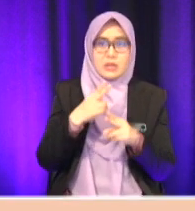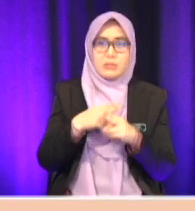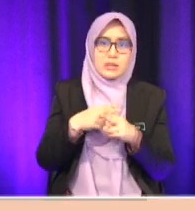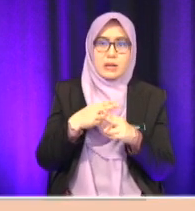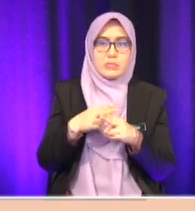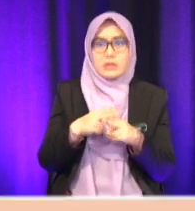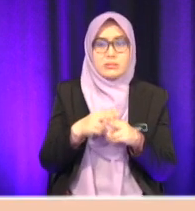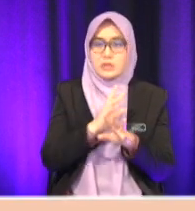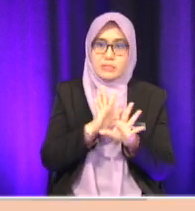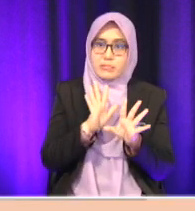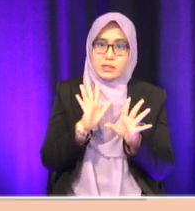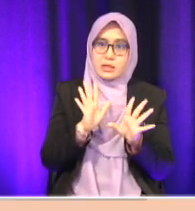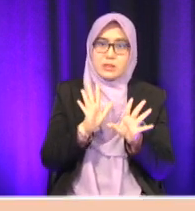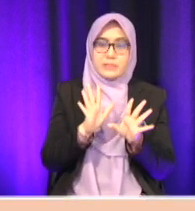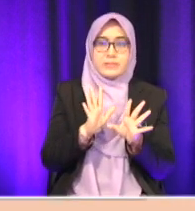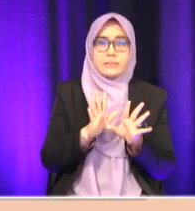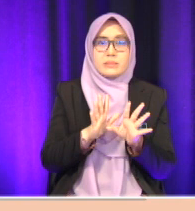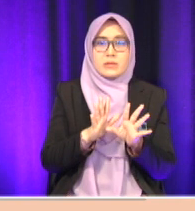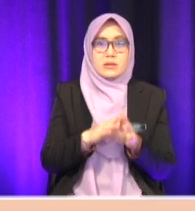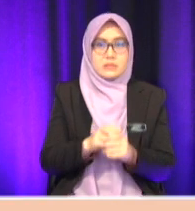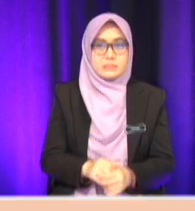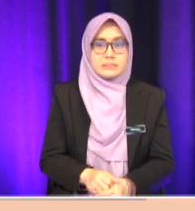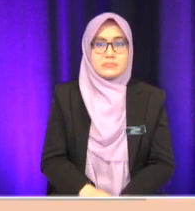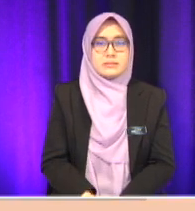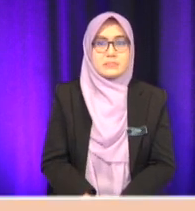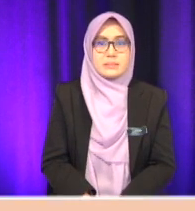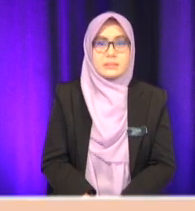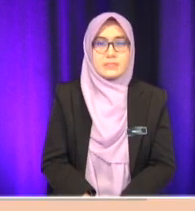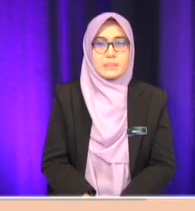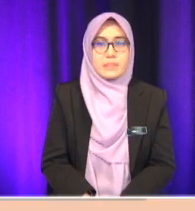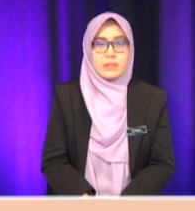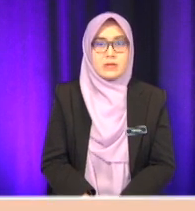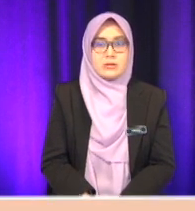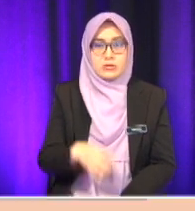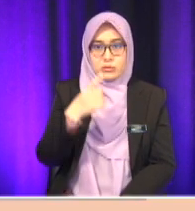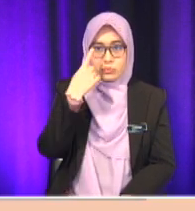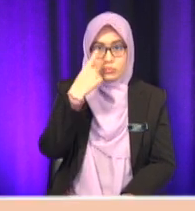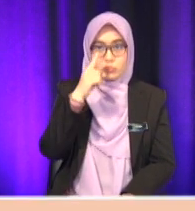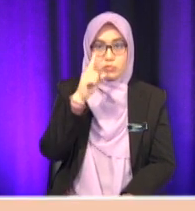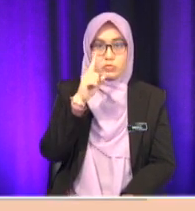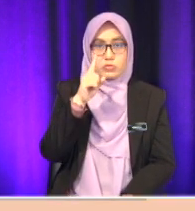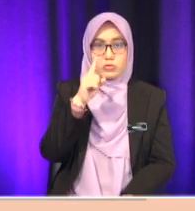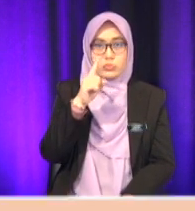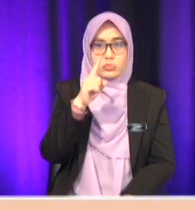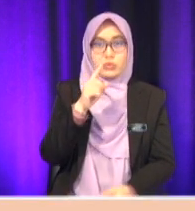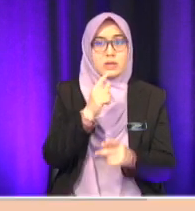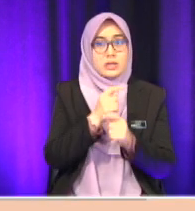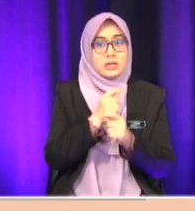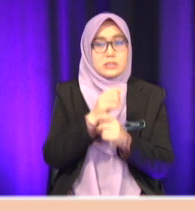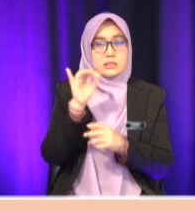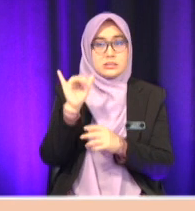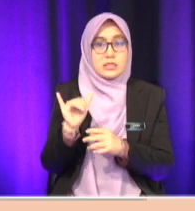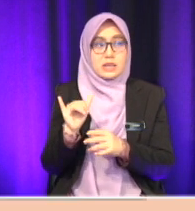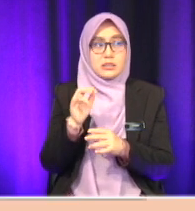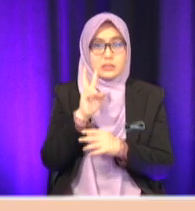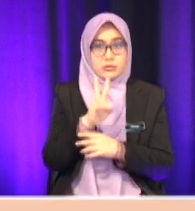there, time or whatsoever. Just the alphabets. And for second part, okay, the second task, it will be